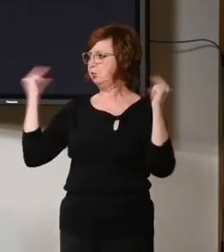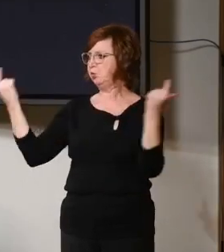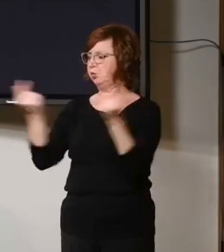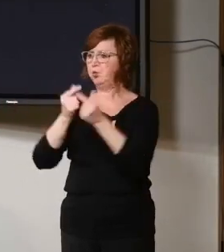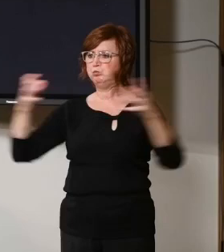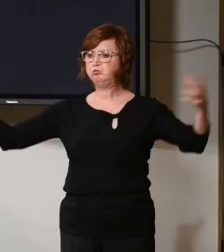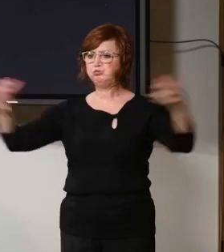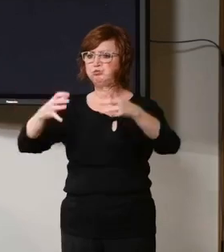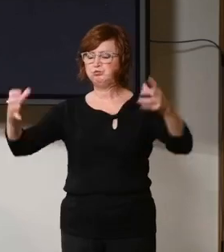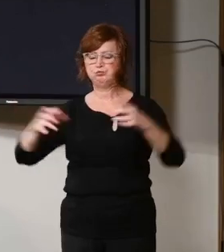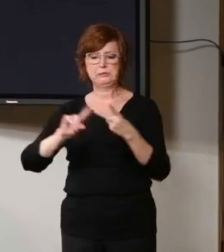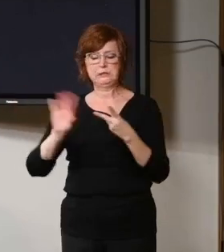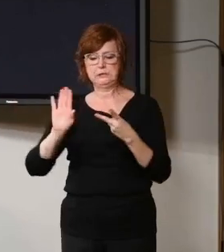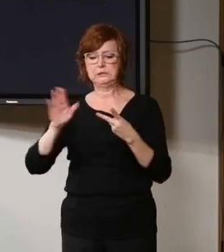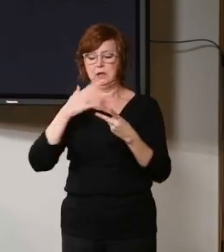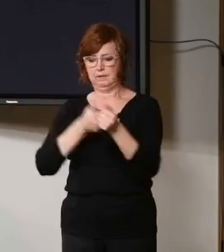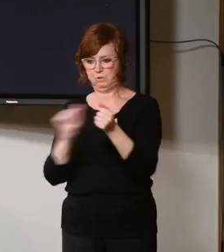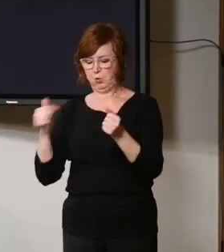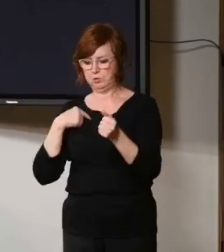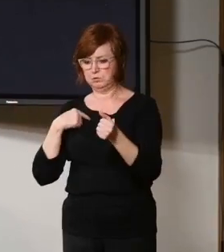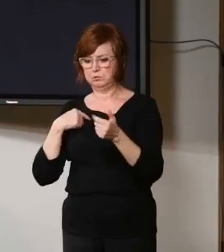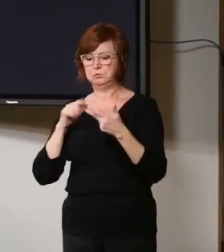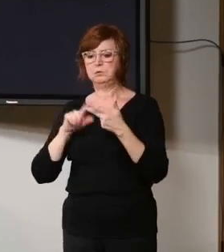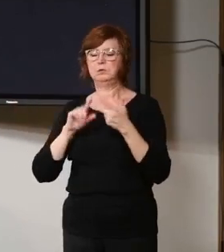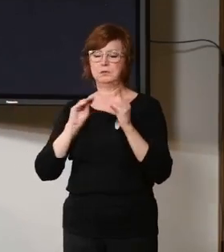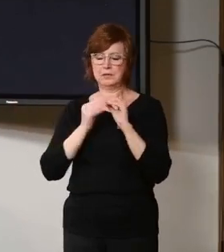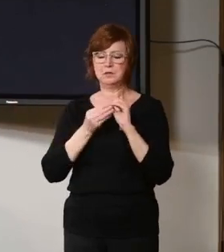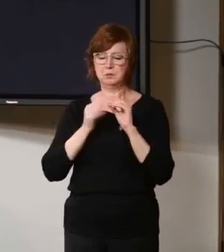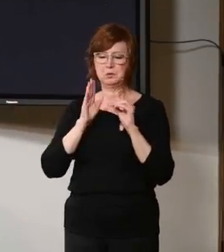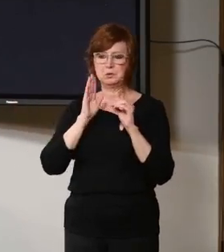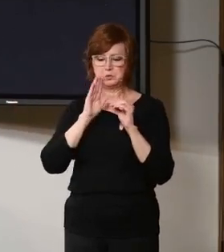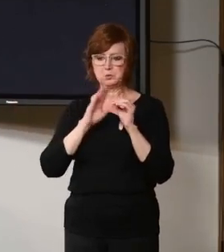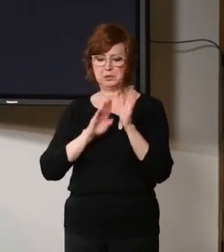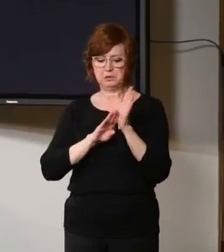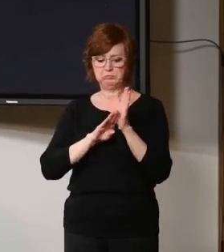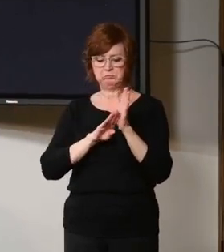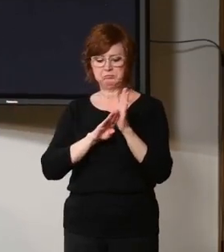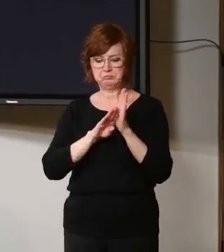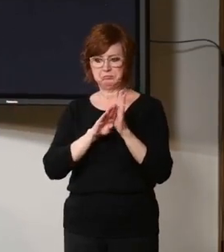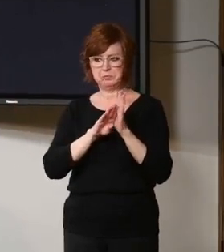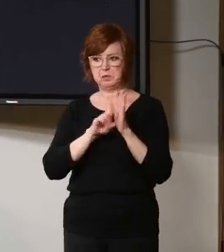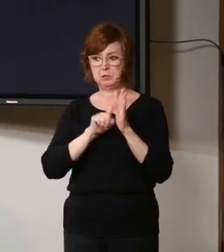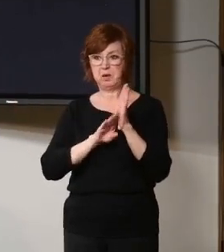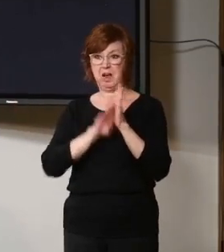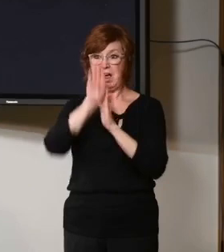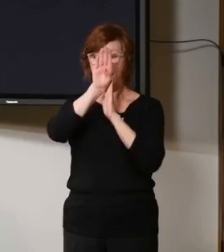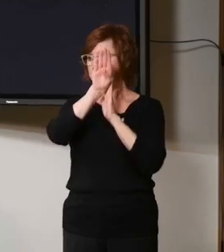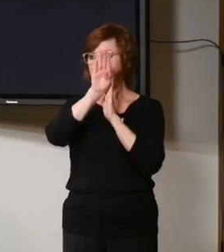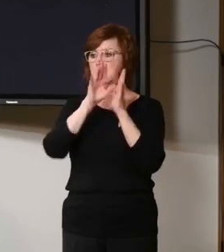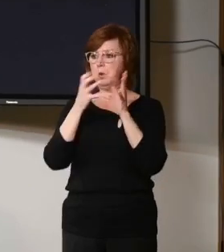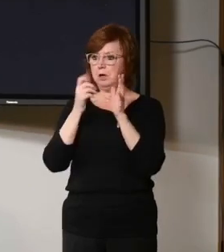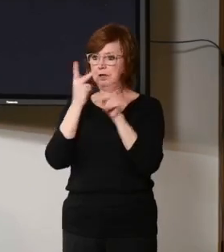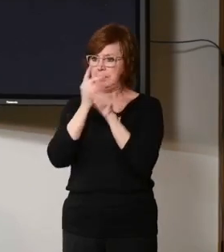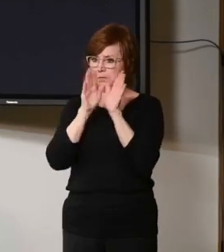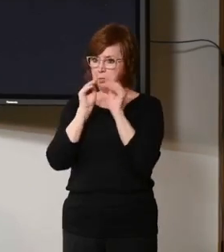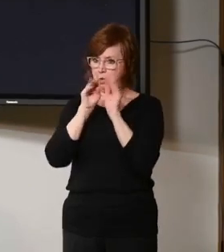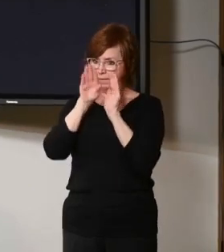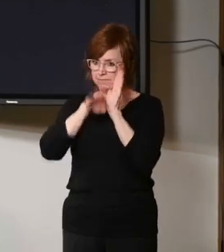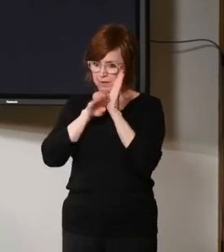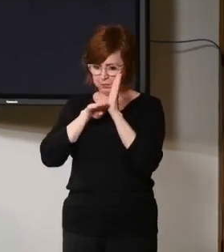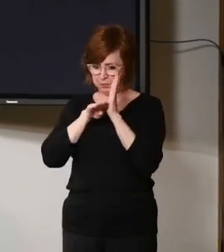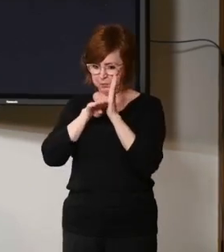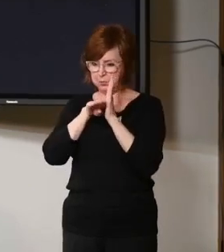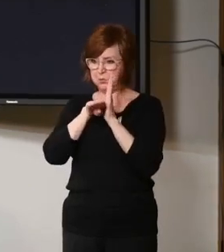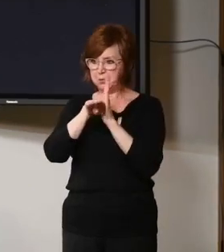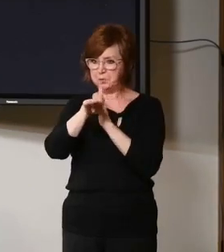will see our case numbers increase, but we want to keep that slope of increase as flat as possible.